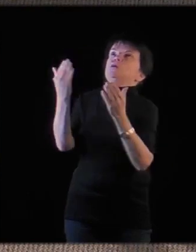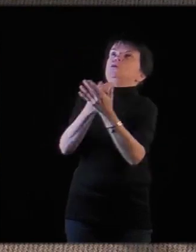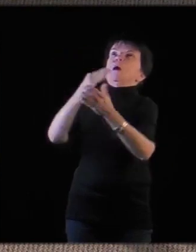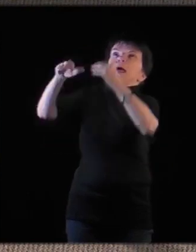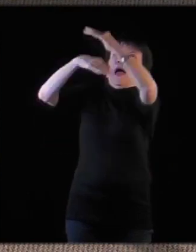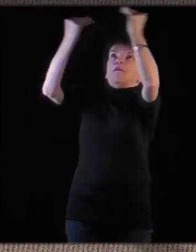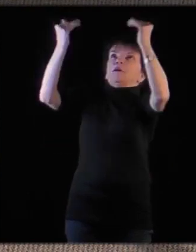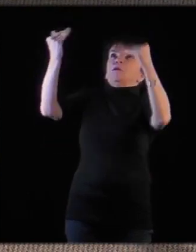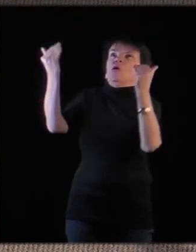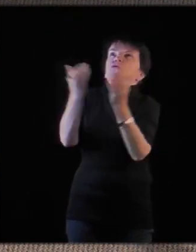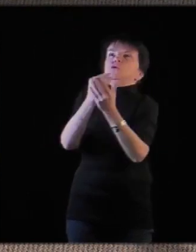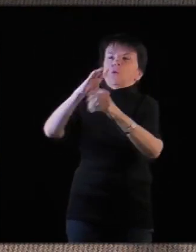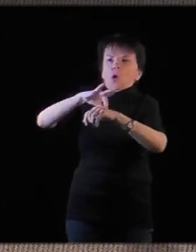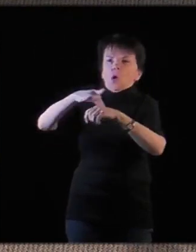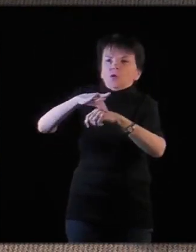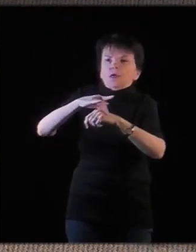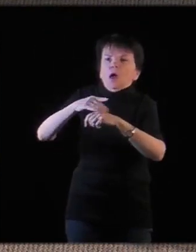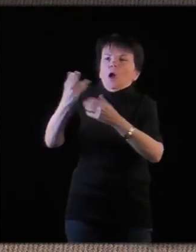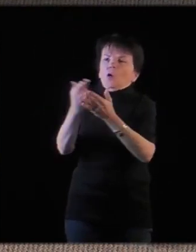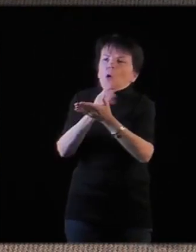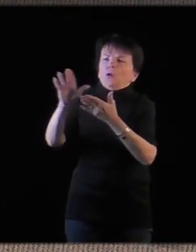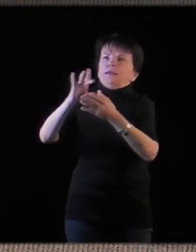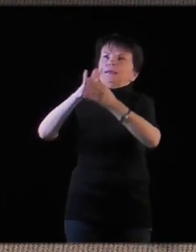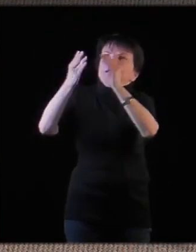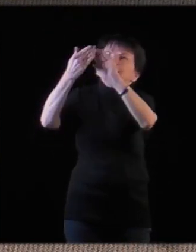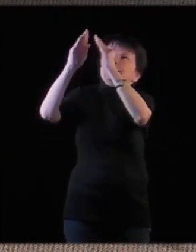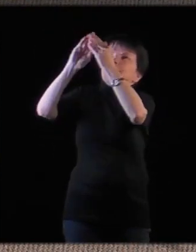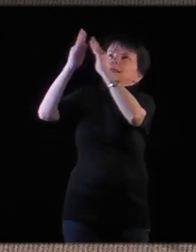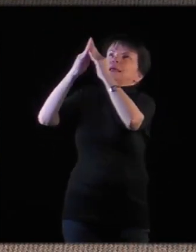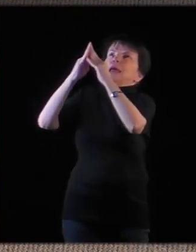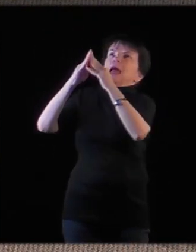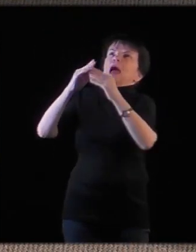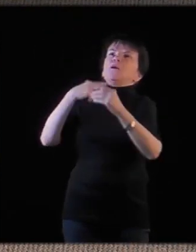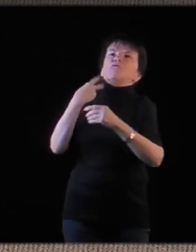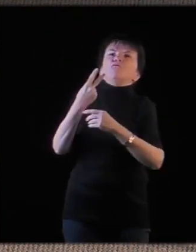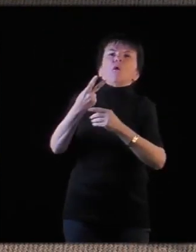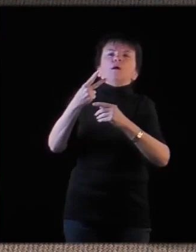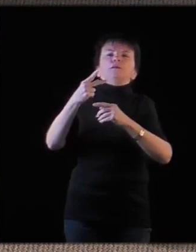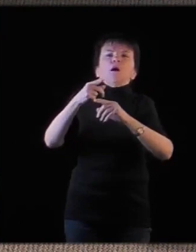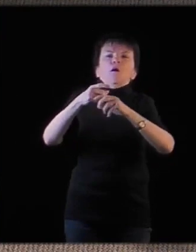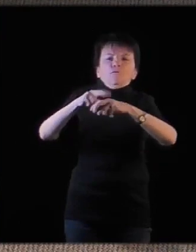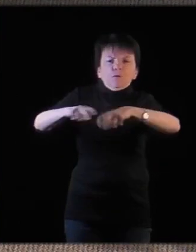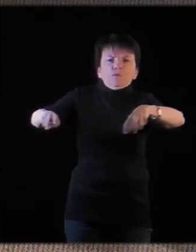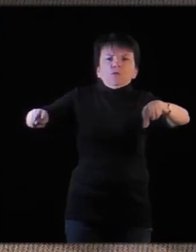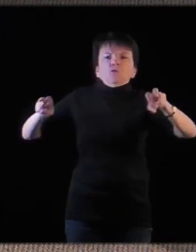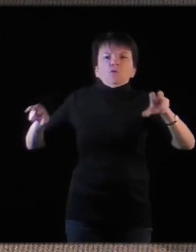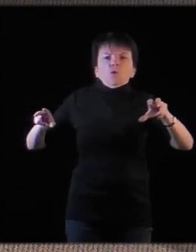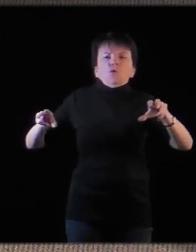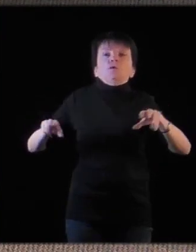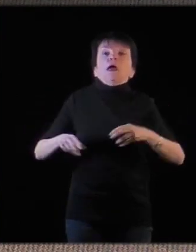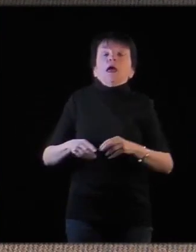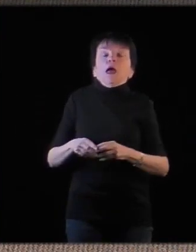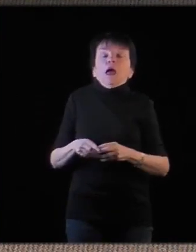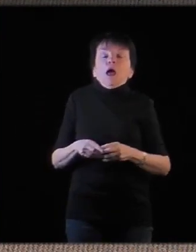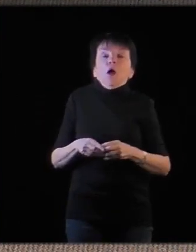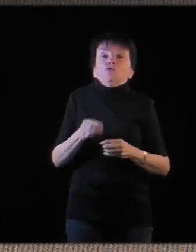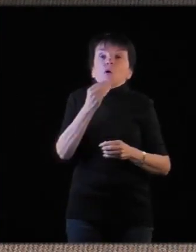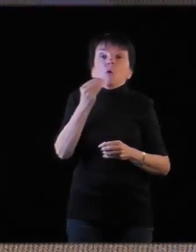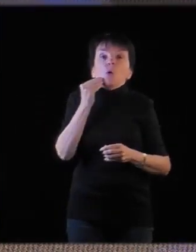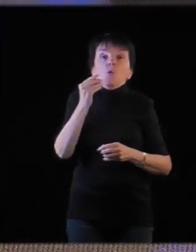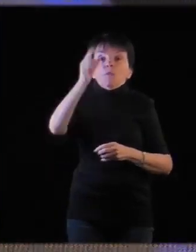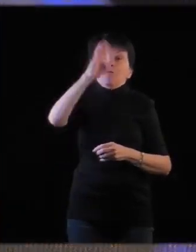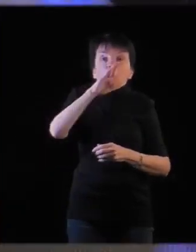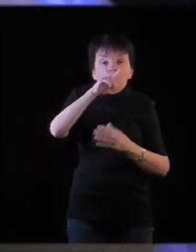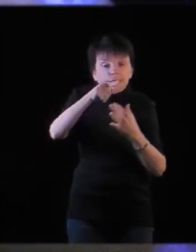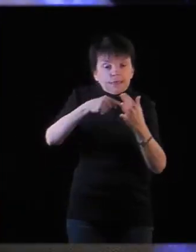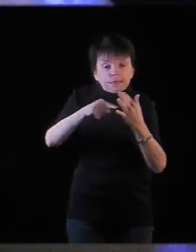down from heaven, from God, and I heard a voice from the throne saying, "See, the home of God is among mortals.